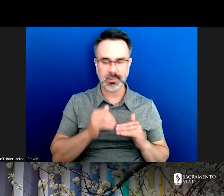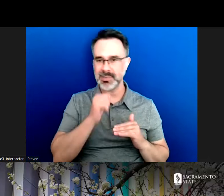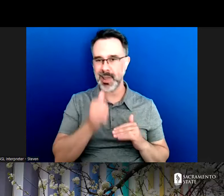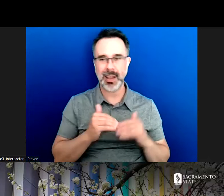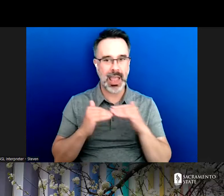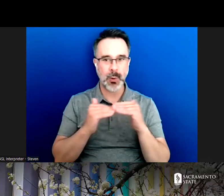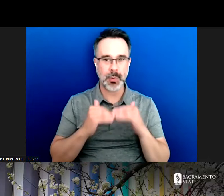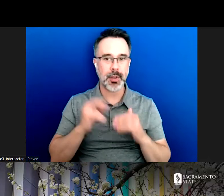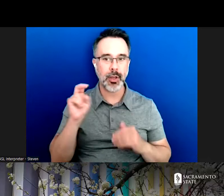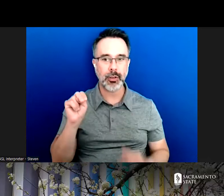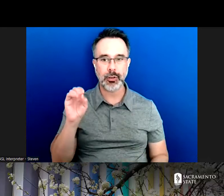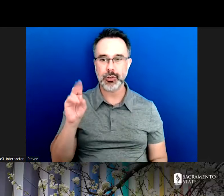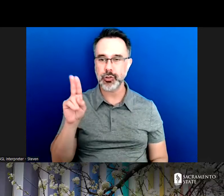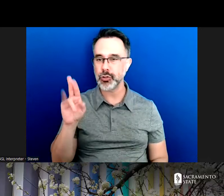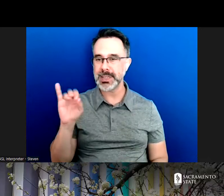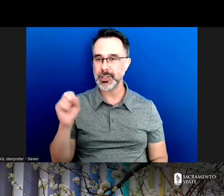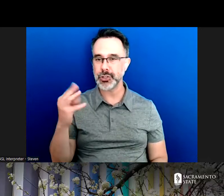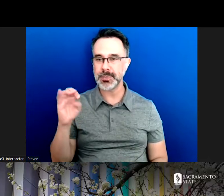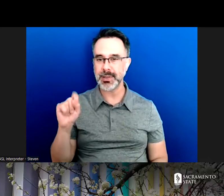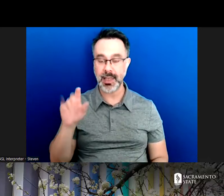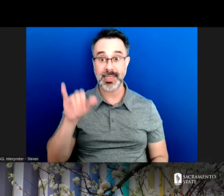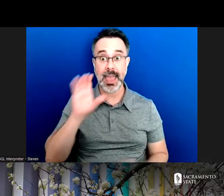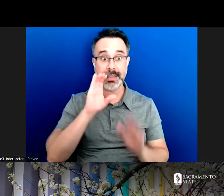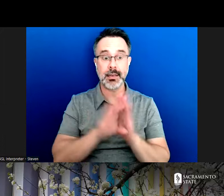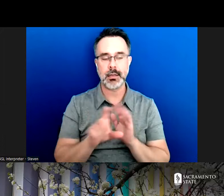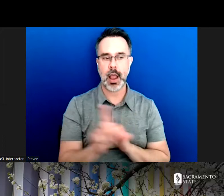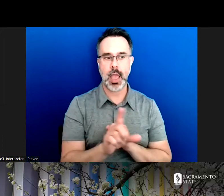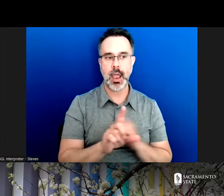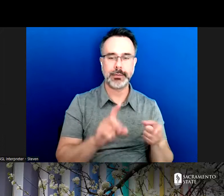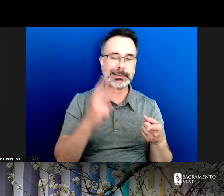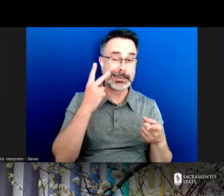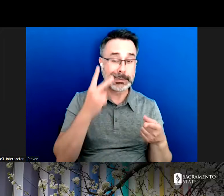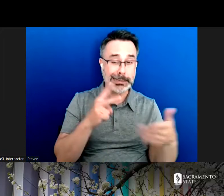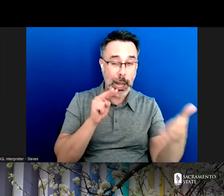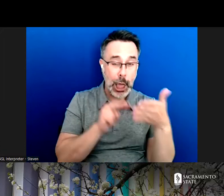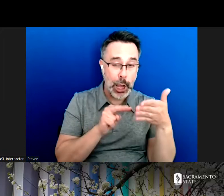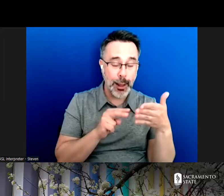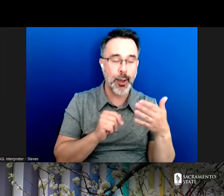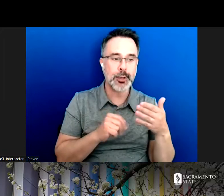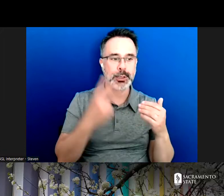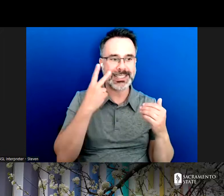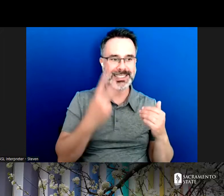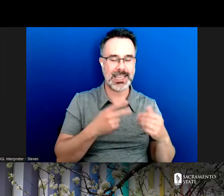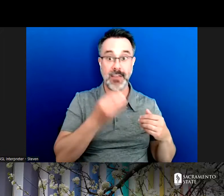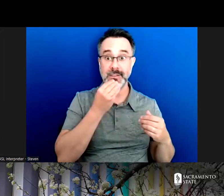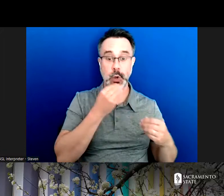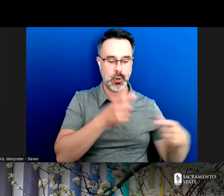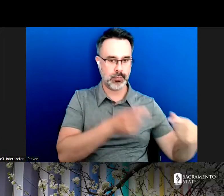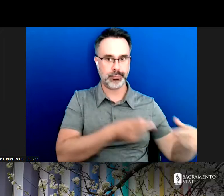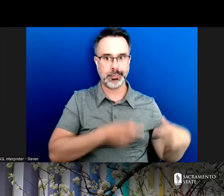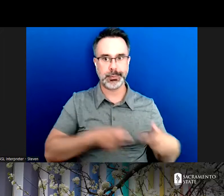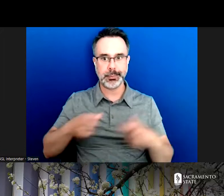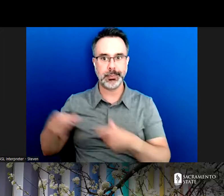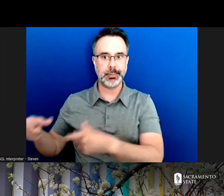nourishment outcomes. So that's the image on the left. You might have to look a little bit closely, but you can see that the food on everyone's plate is